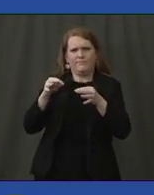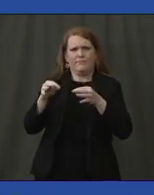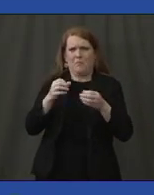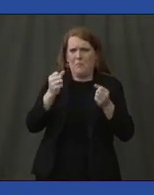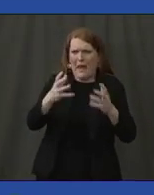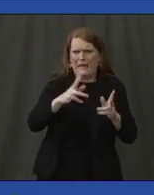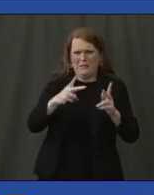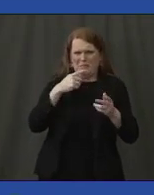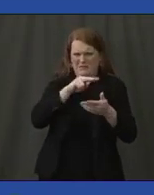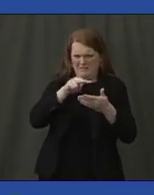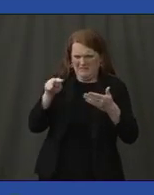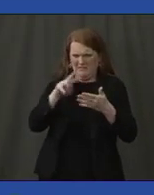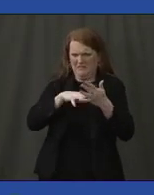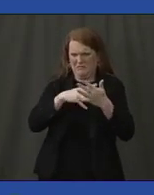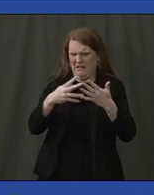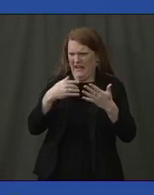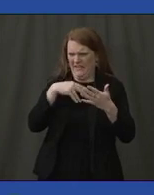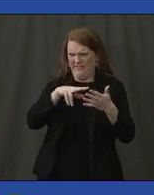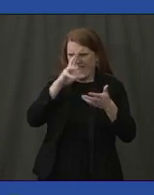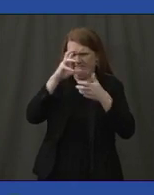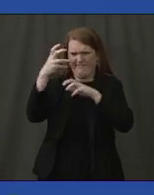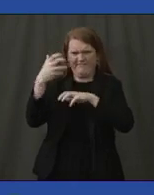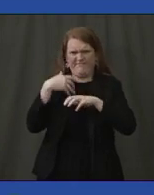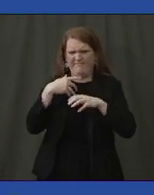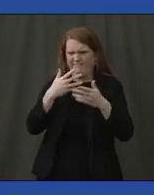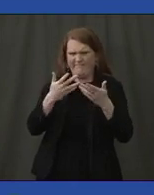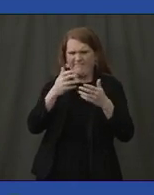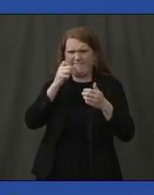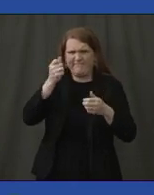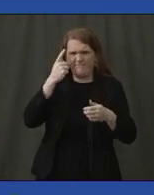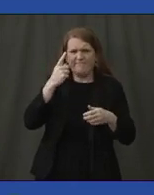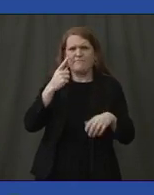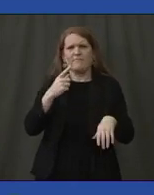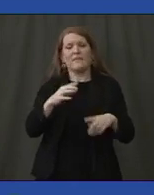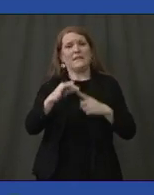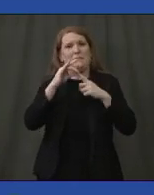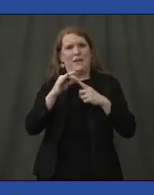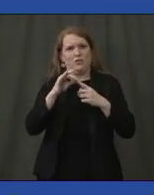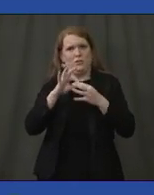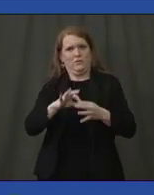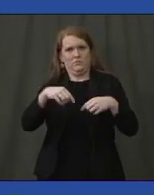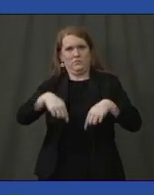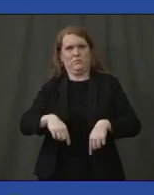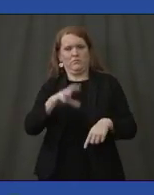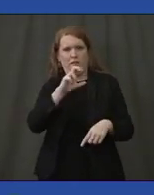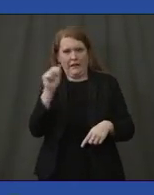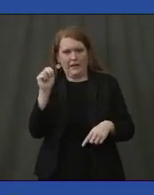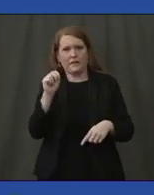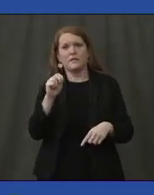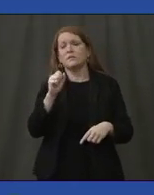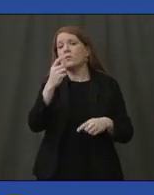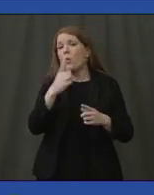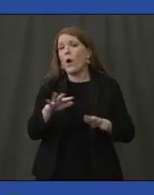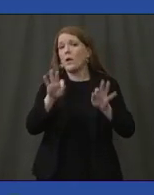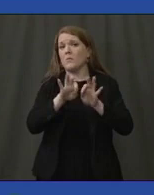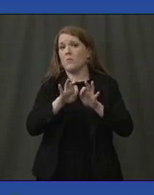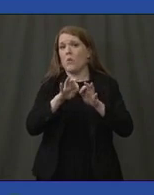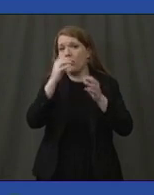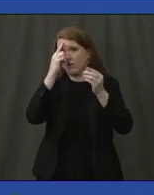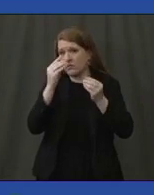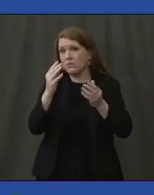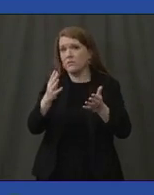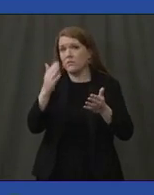especially as it impacts Connecticut? I think one thing you should know is that when New York City